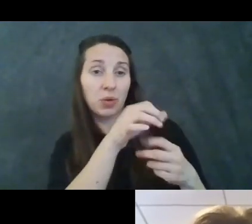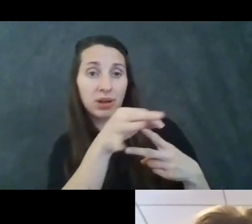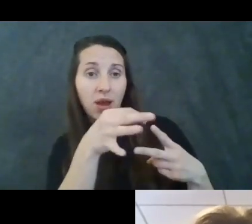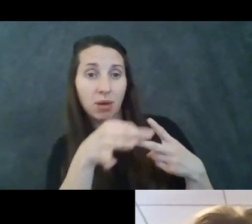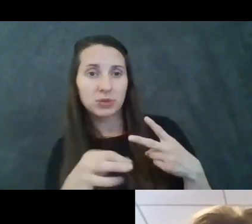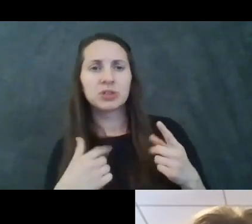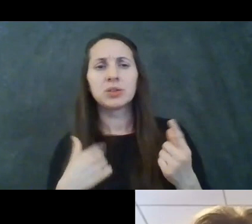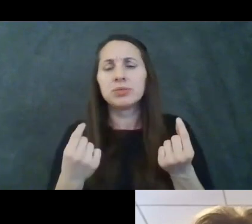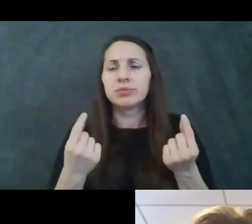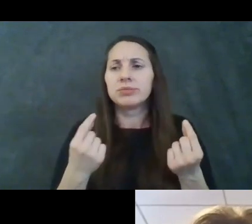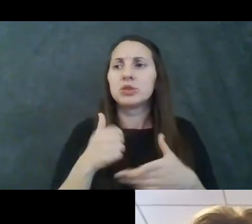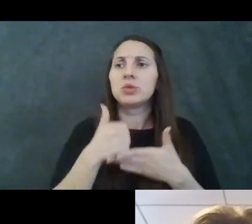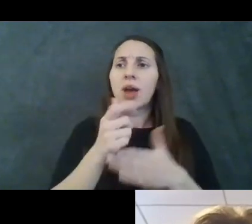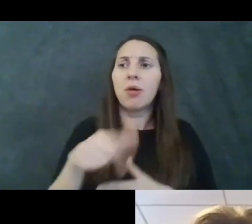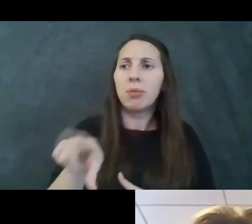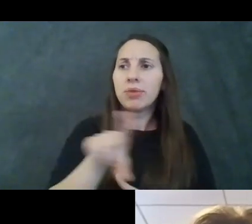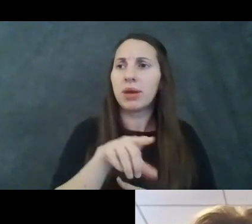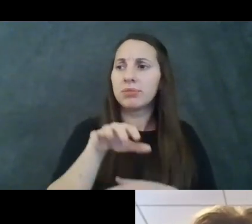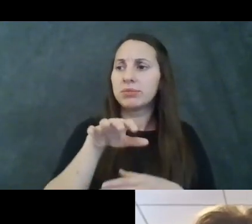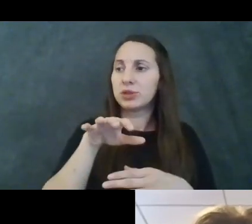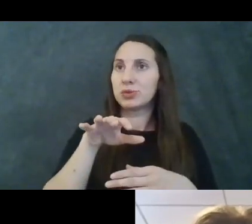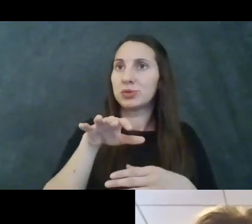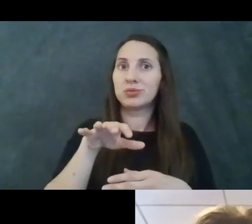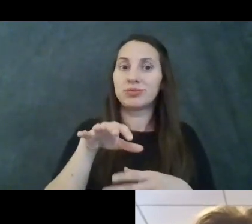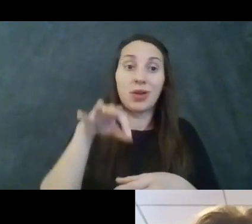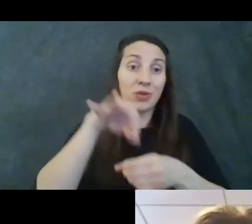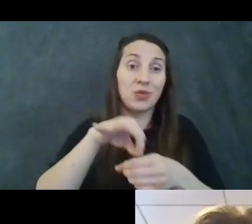them to get their vote in.